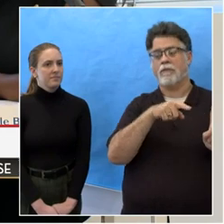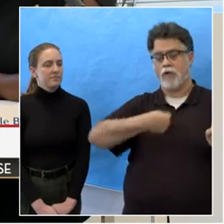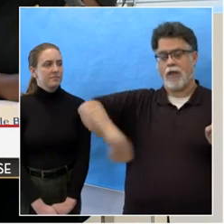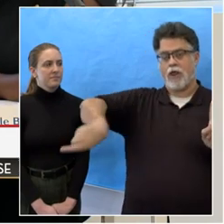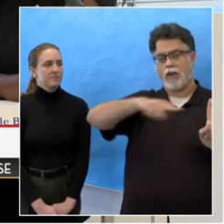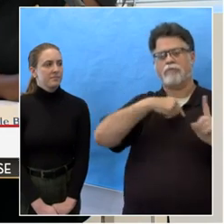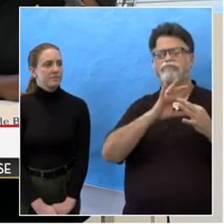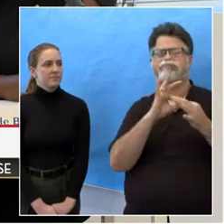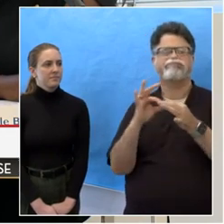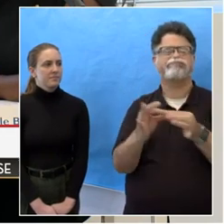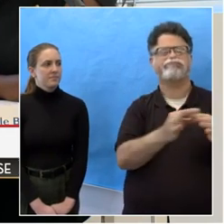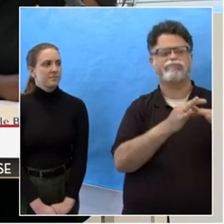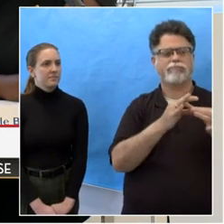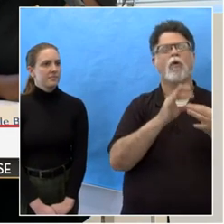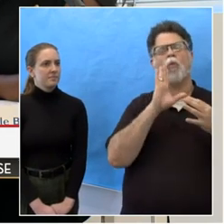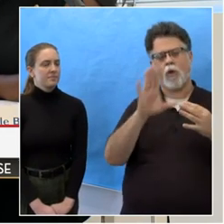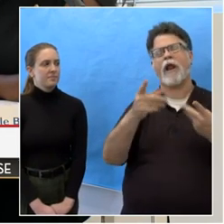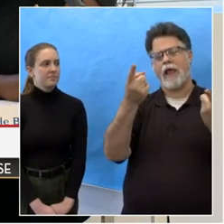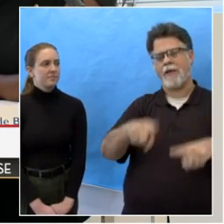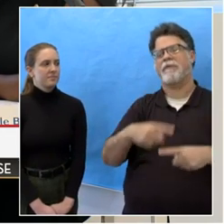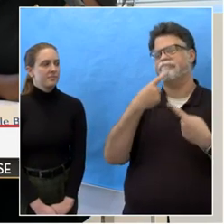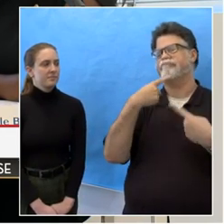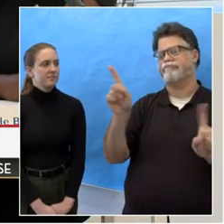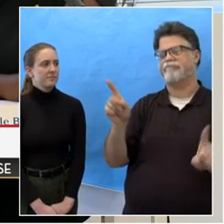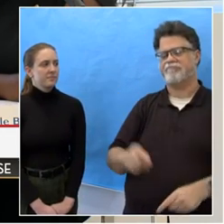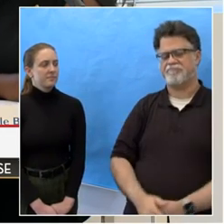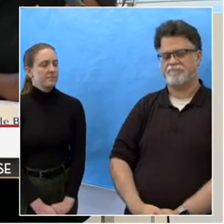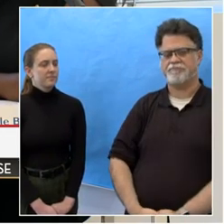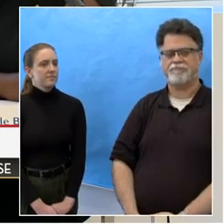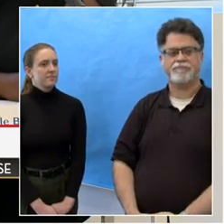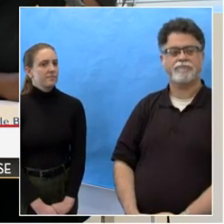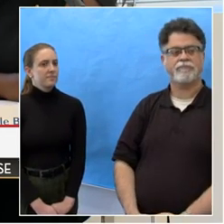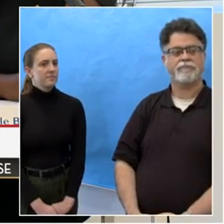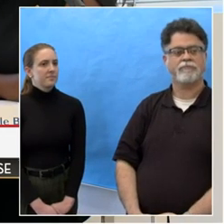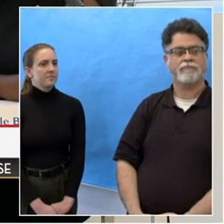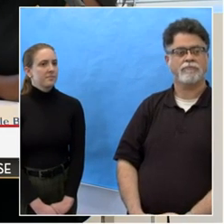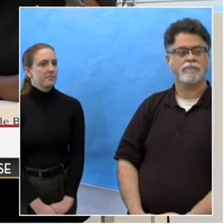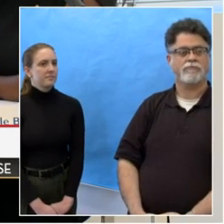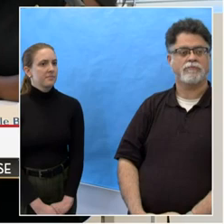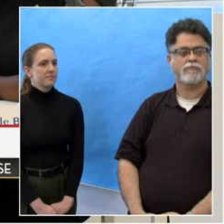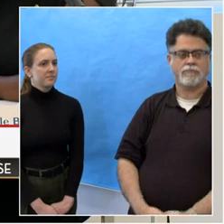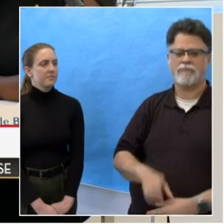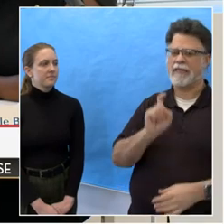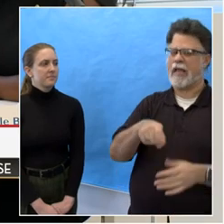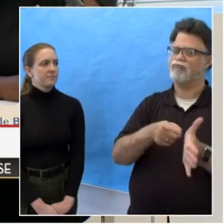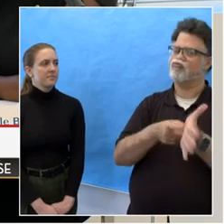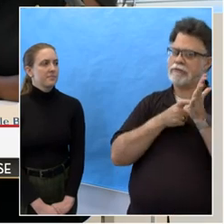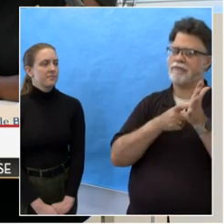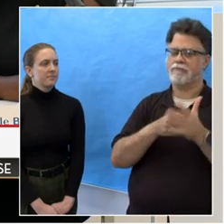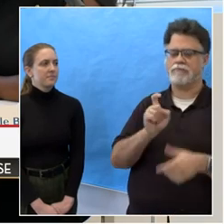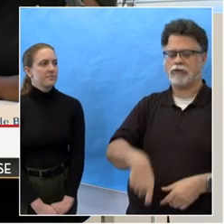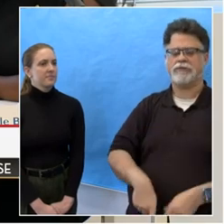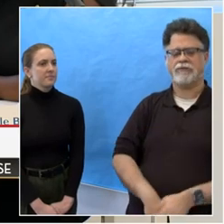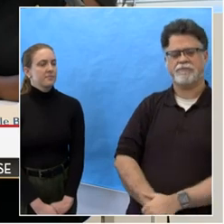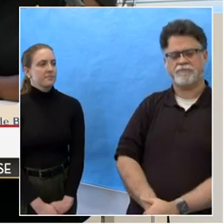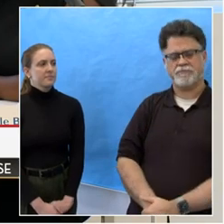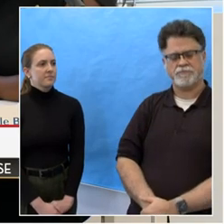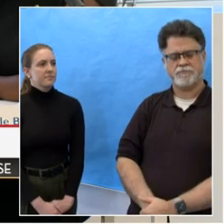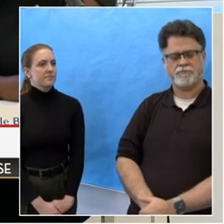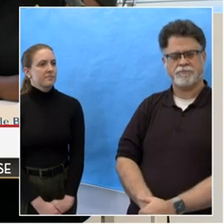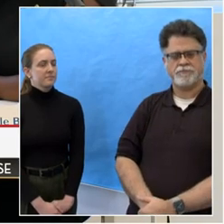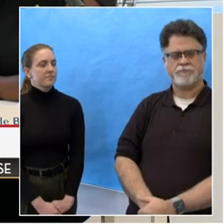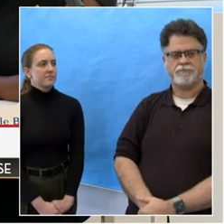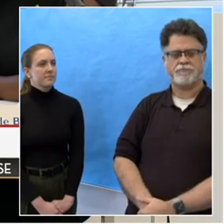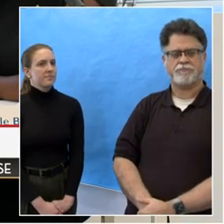to make this happen. And so I'll end by repeating what I said earlier. I think when I dream about 5 years